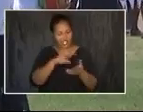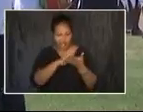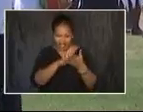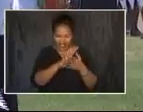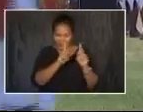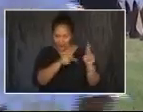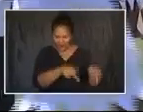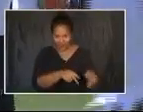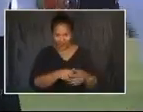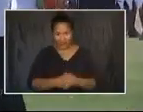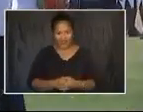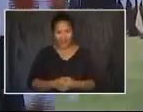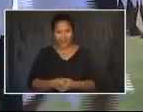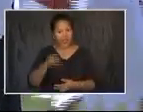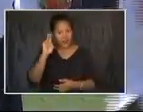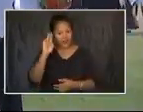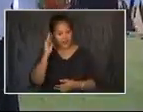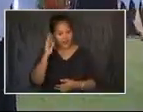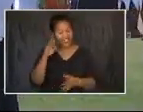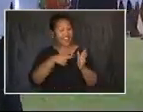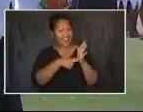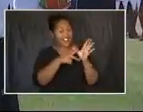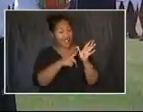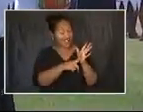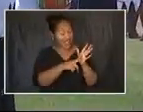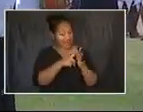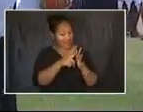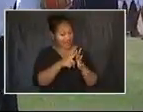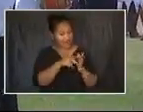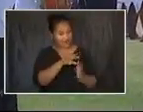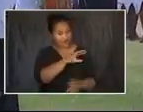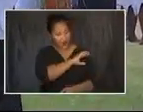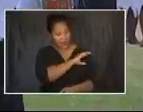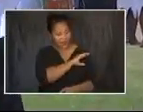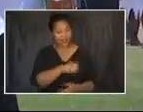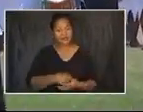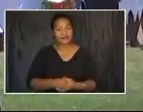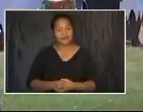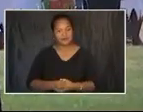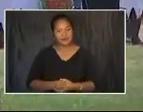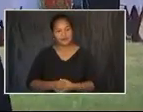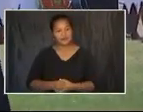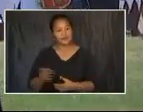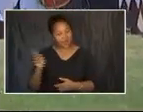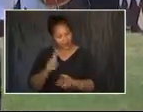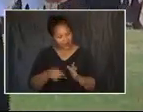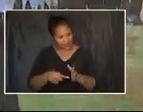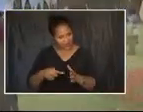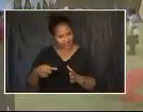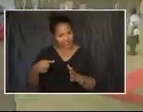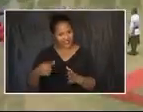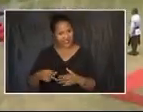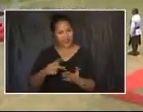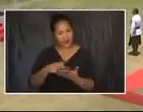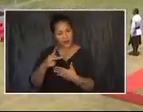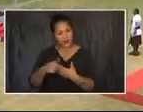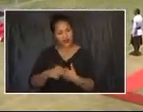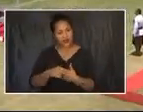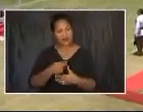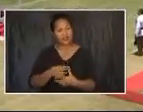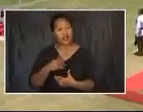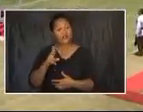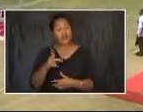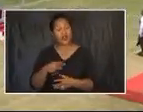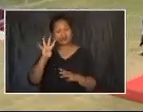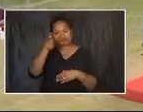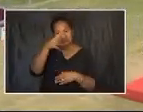Battalion Lieutenant Colonel Opinion in Aliva era na pagarau tamana ni bengarabi era laki saraba